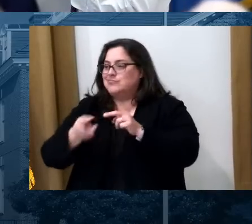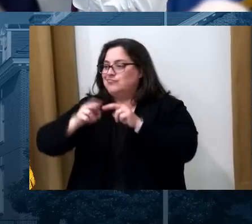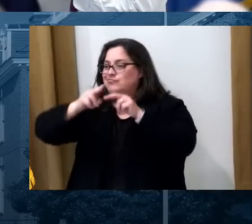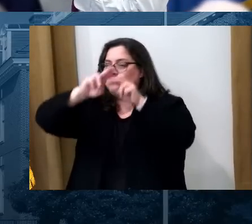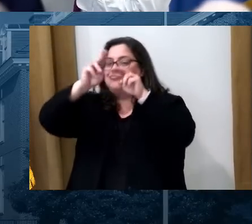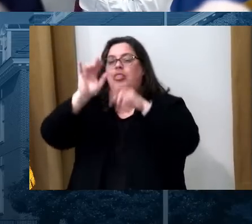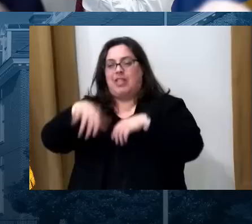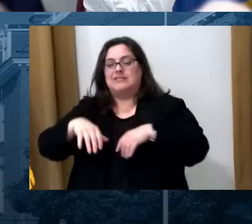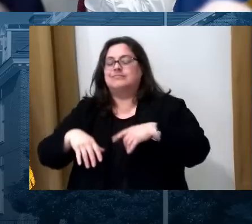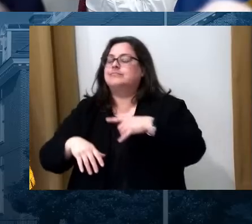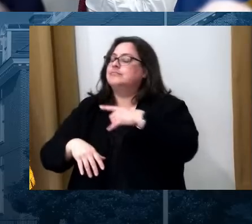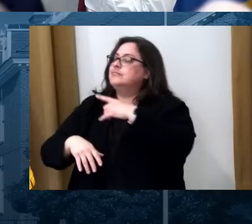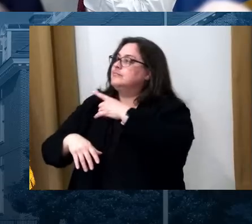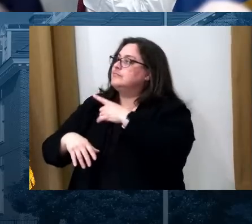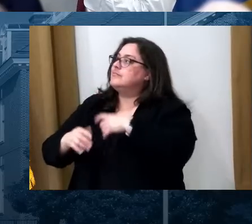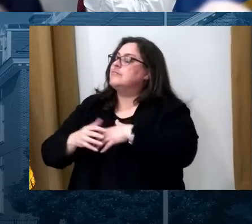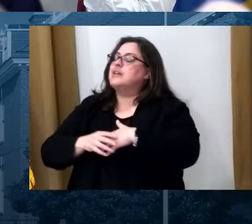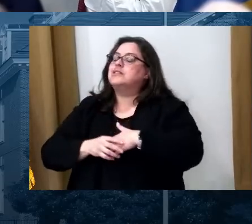So